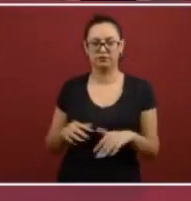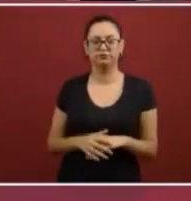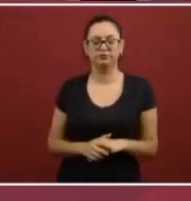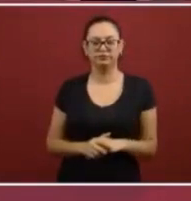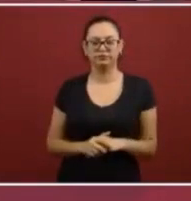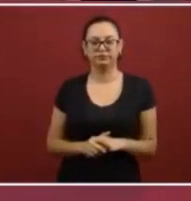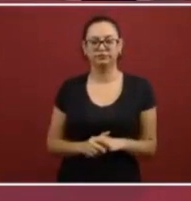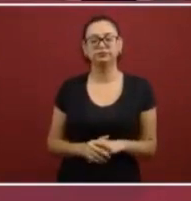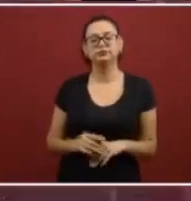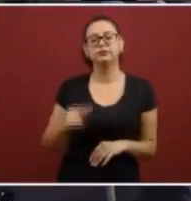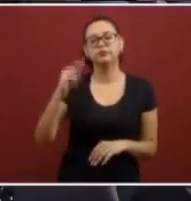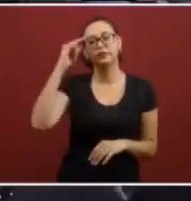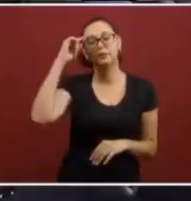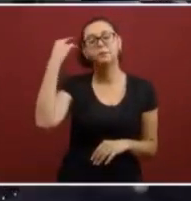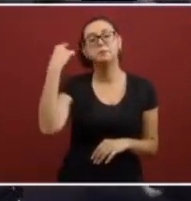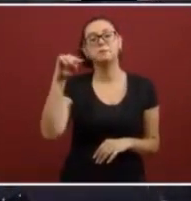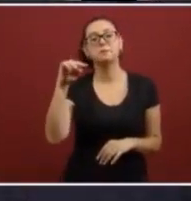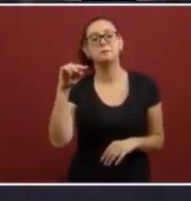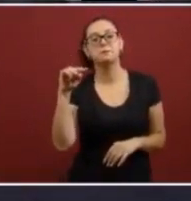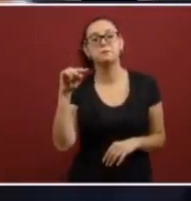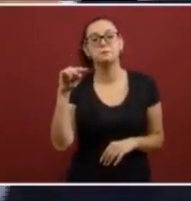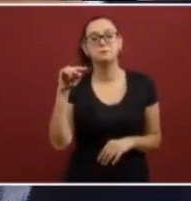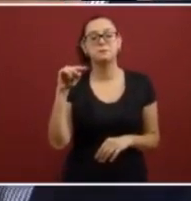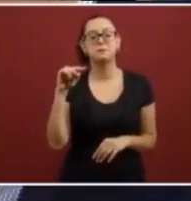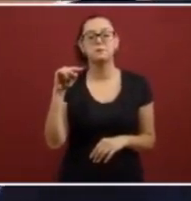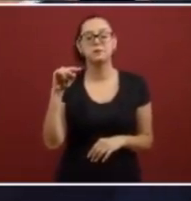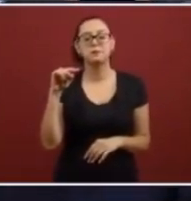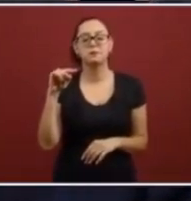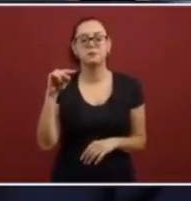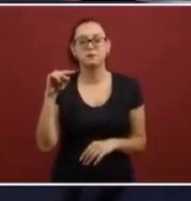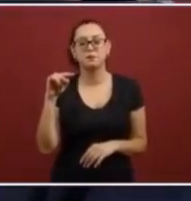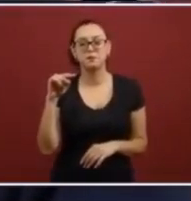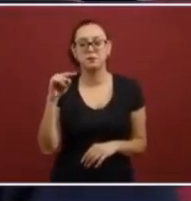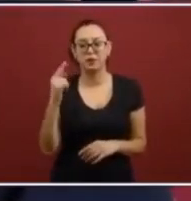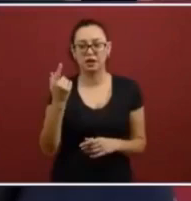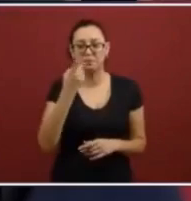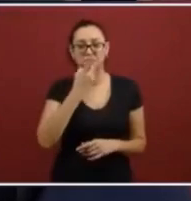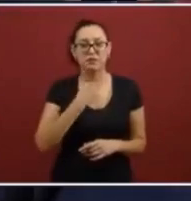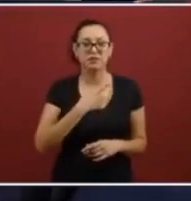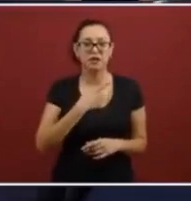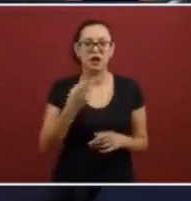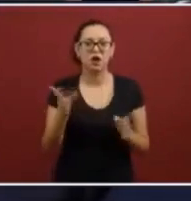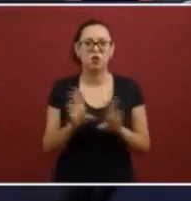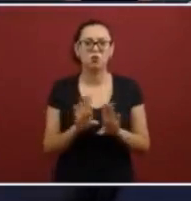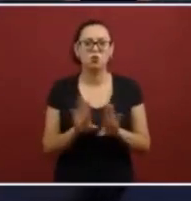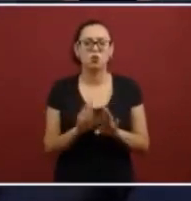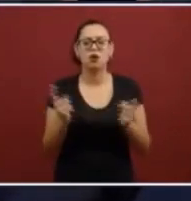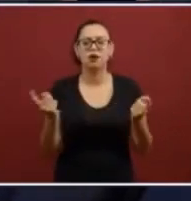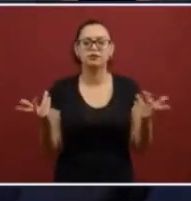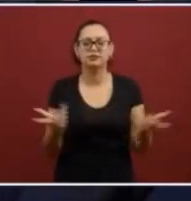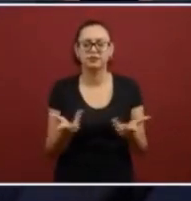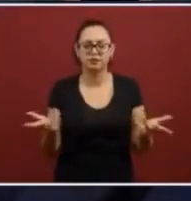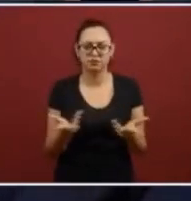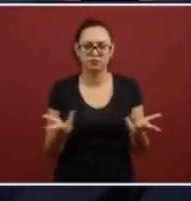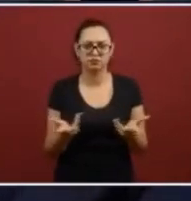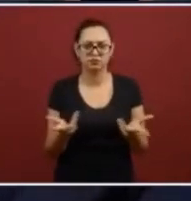I'm not sure what it is para exactly. ver qué What is Hacienda? puede hacerse. They're Es trying to,